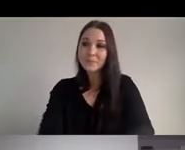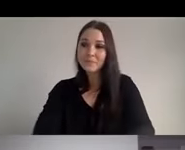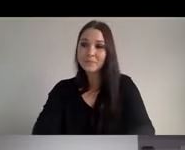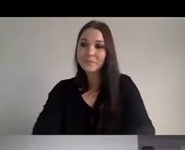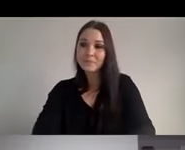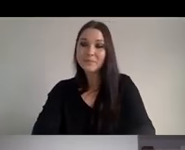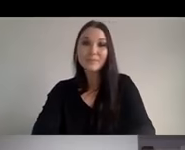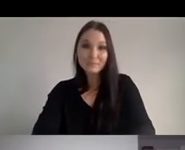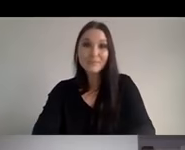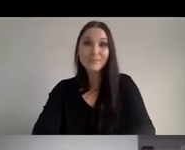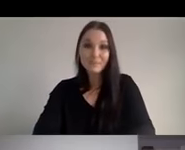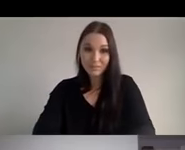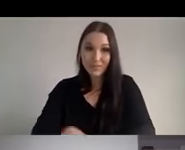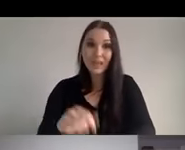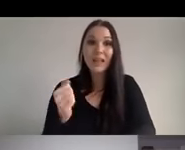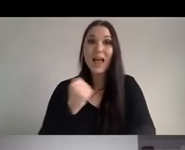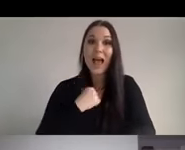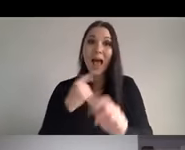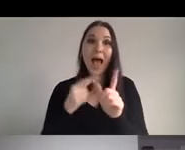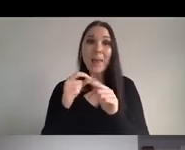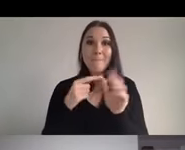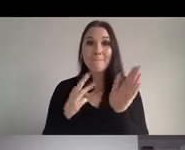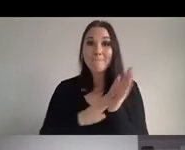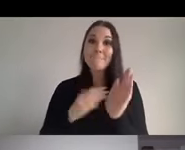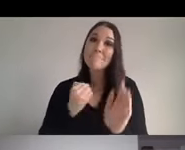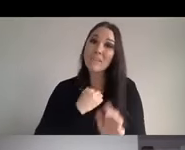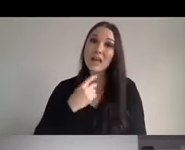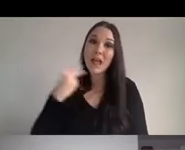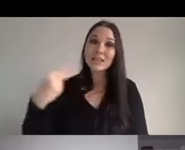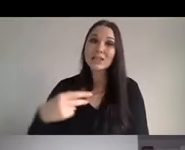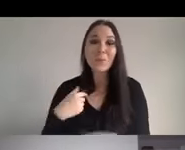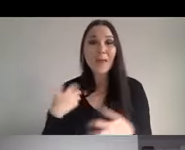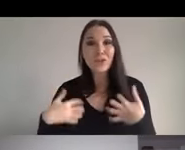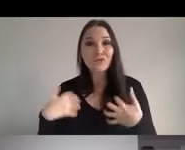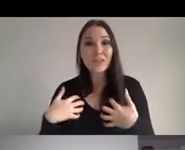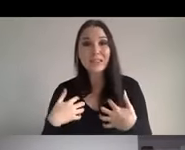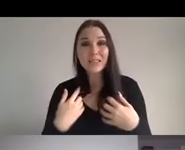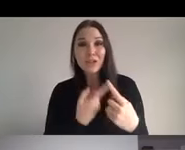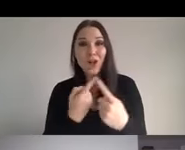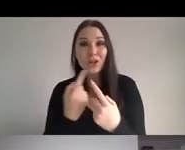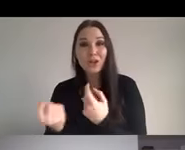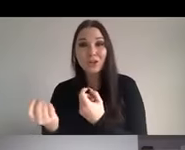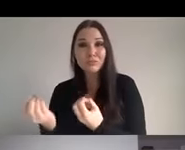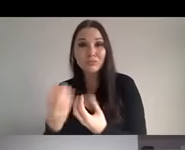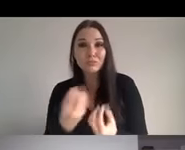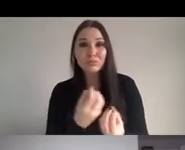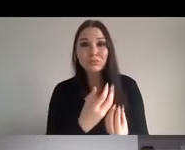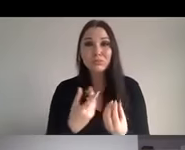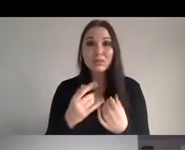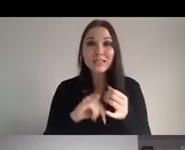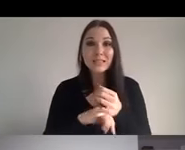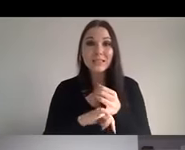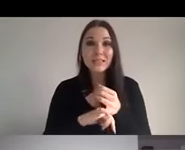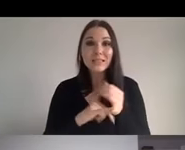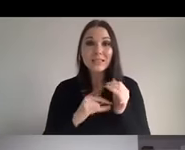I could dive in. I mean, I'm also very interested to hear everyone else's points, and particularly Stefan, because he's also